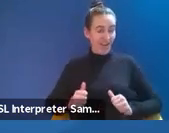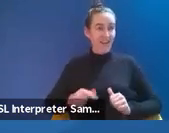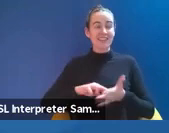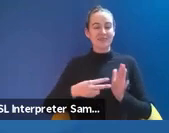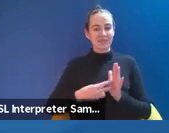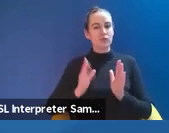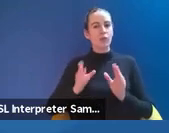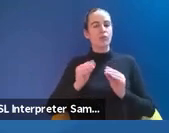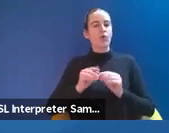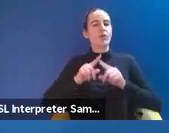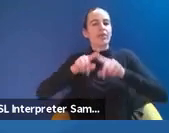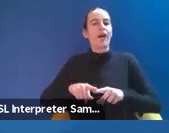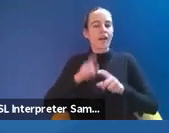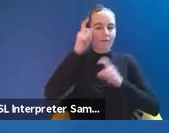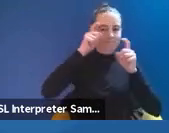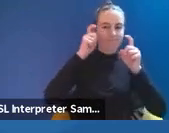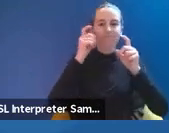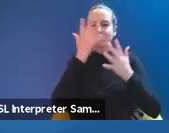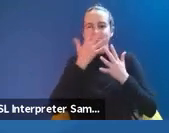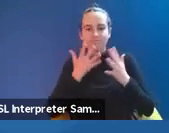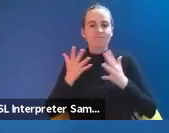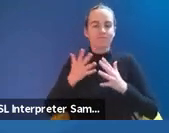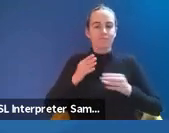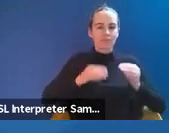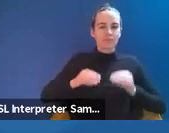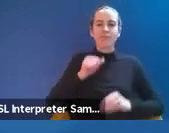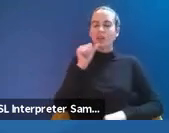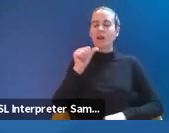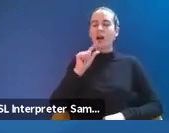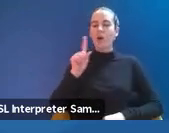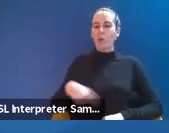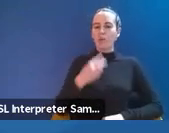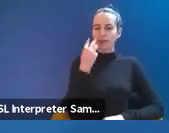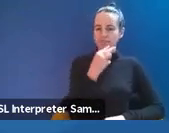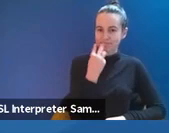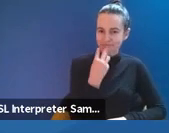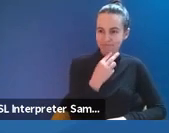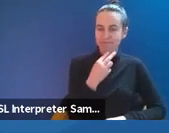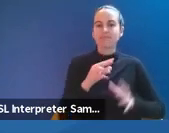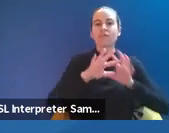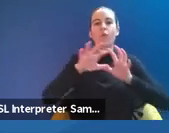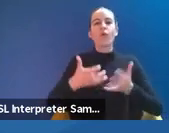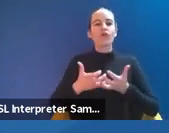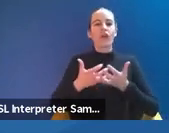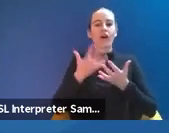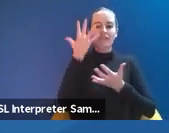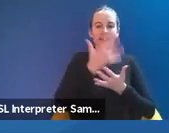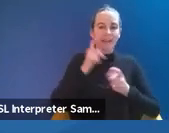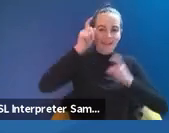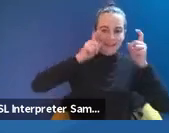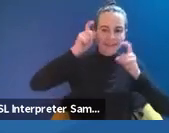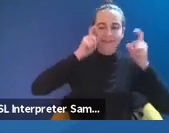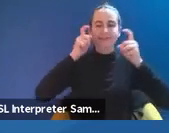rely on those facial cues more. And it's not usually just the lip reading. It's also overall facial characteristics,